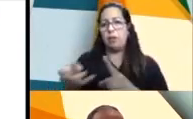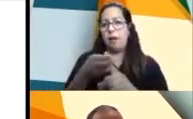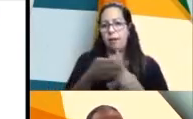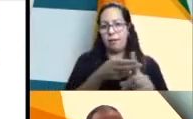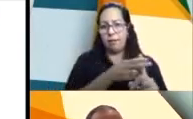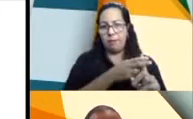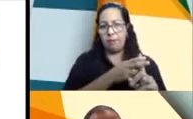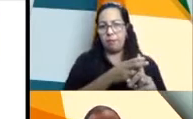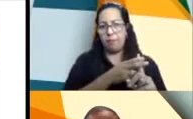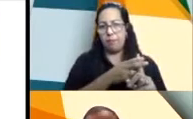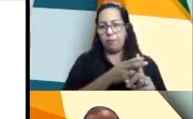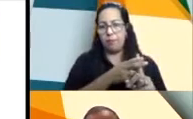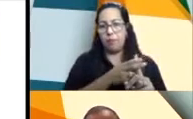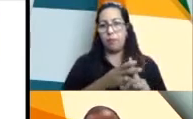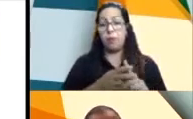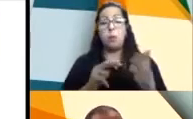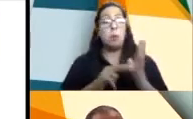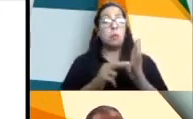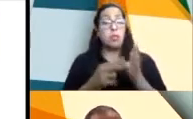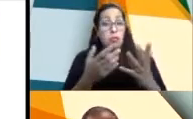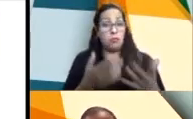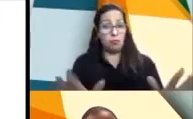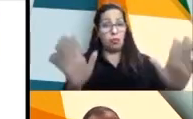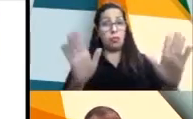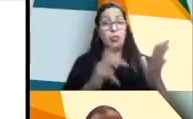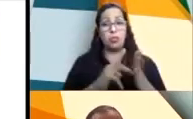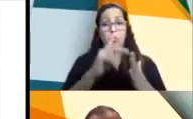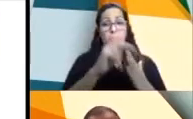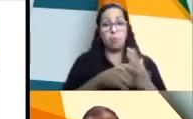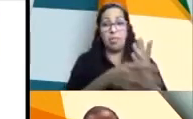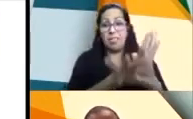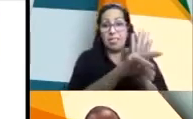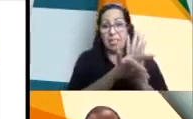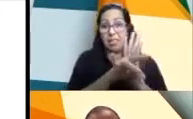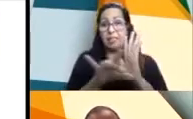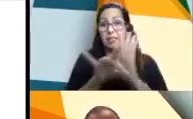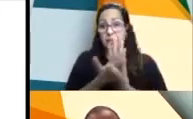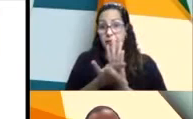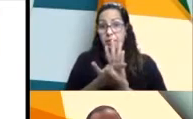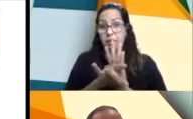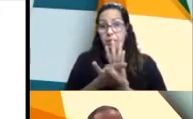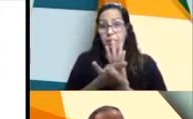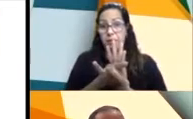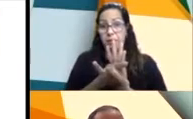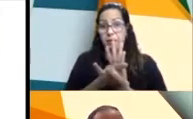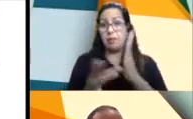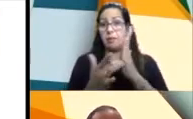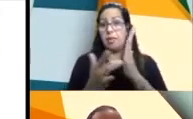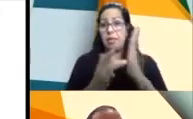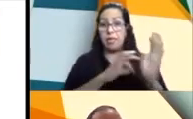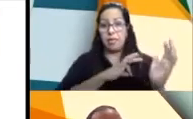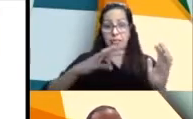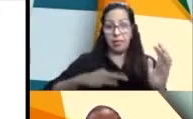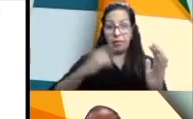So once the projects are selected and they have, the technical staff to develop them,